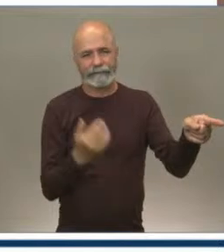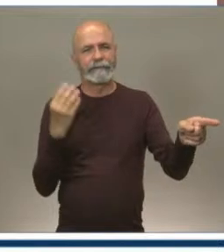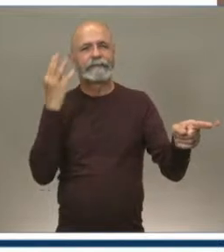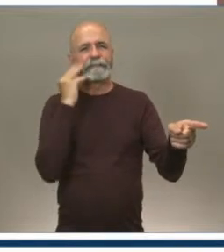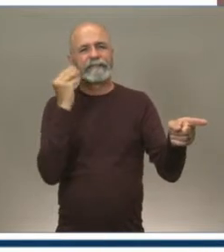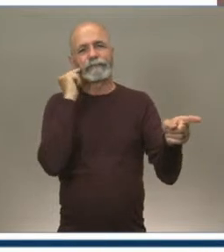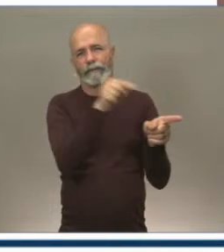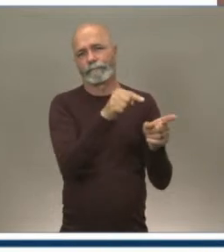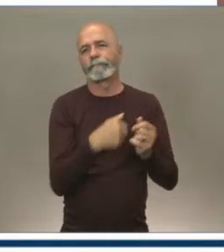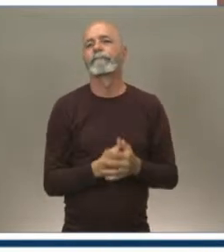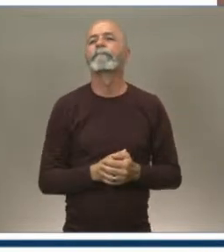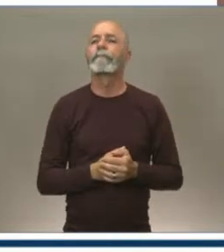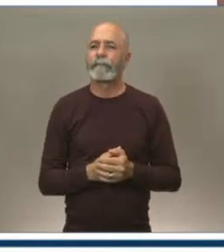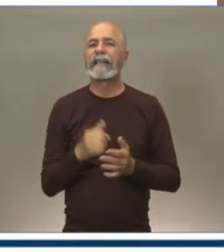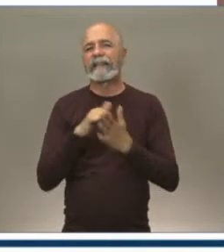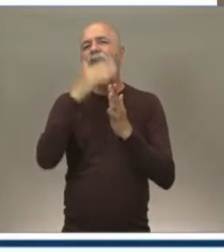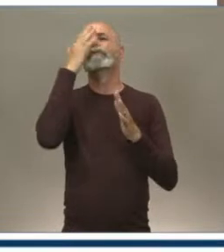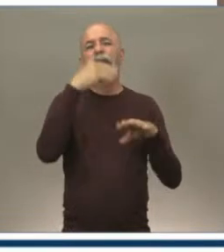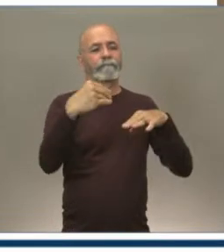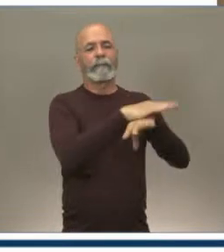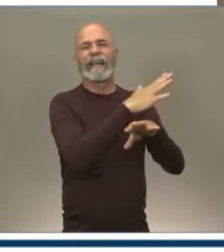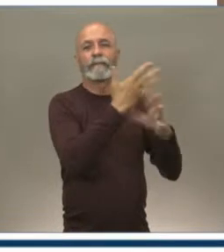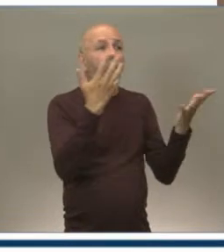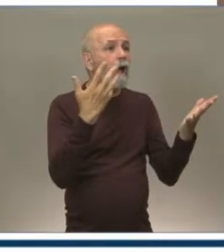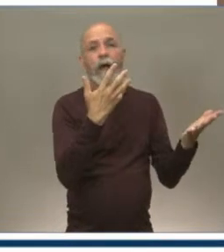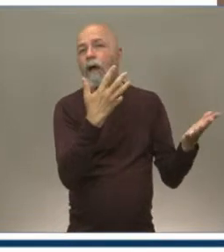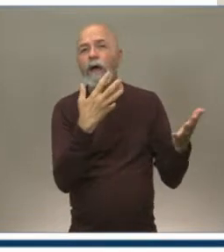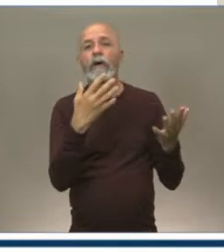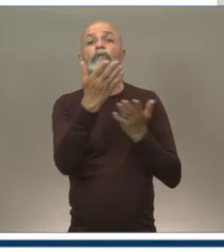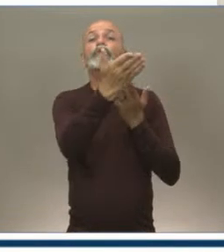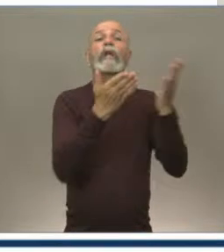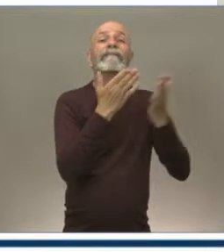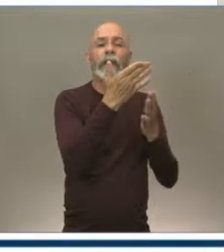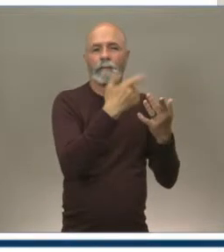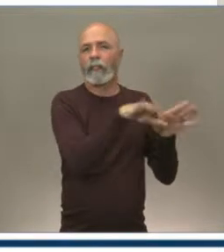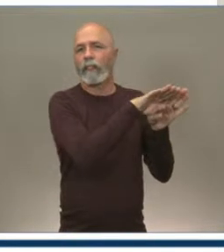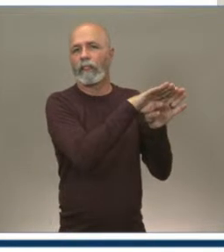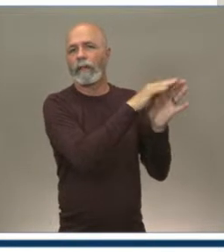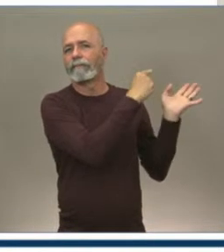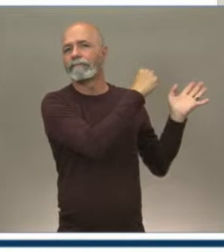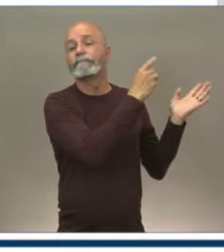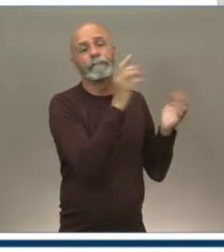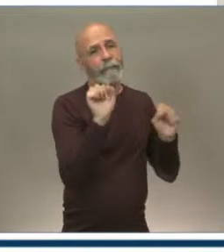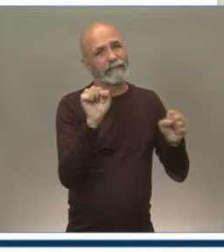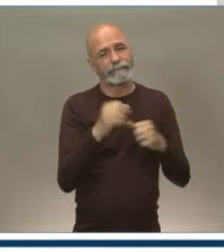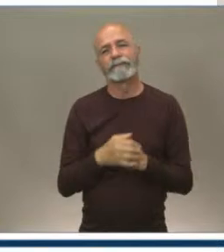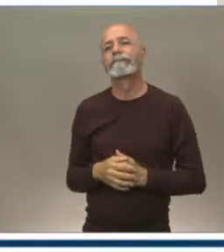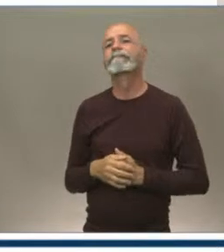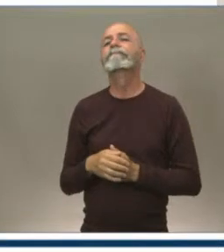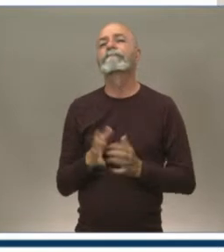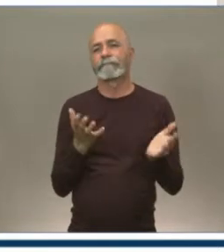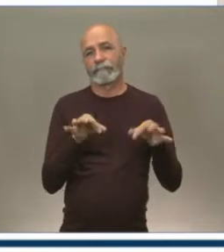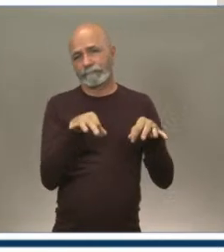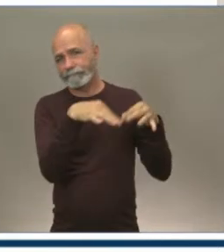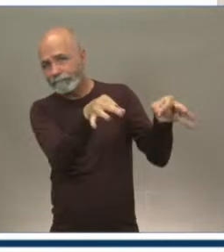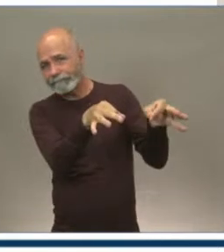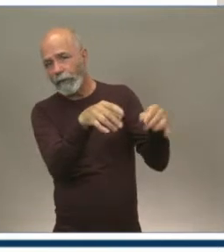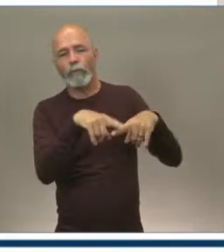So that could have an impact on some services as well. Next, we'll move to CTV's Natasha Pace.